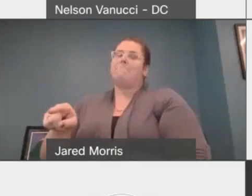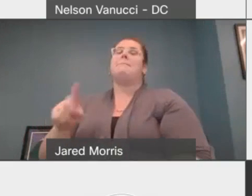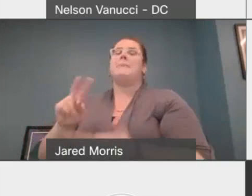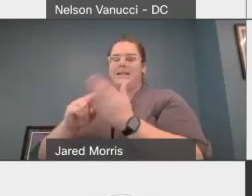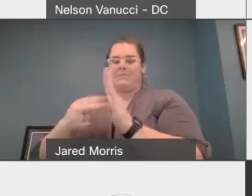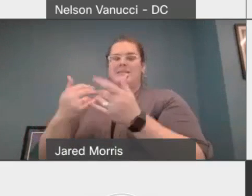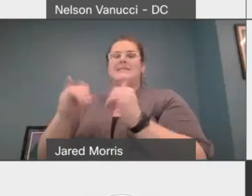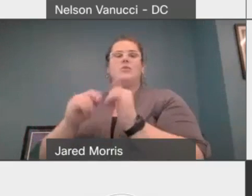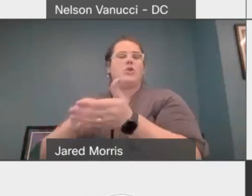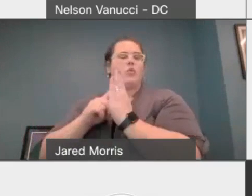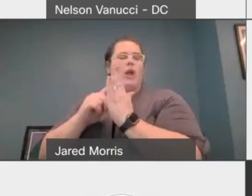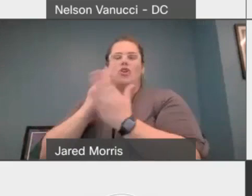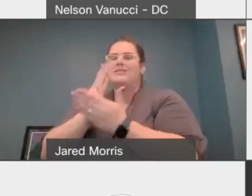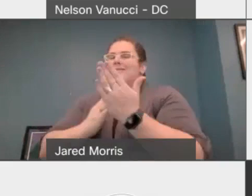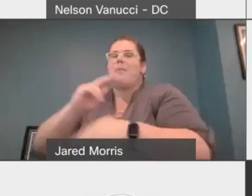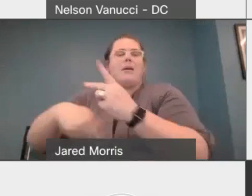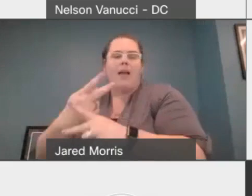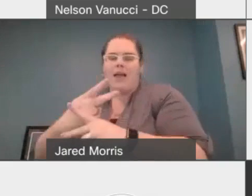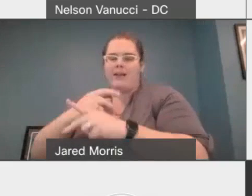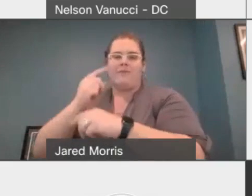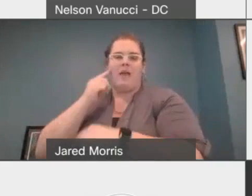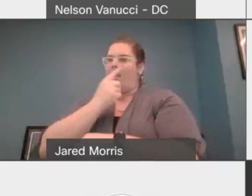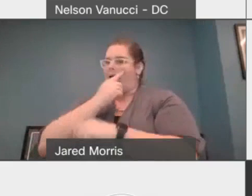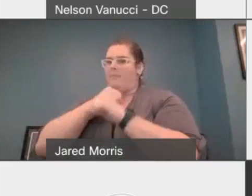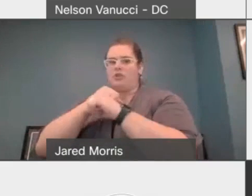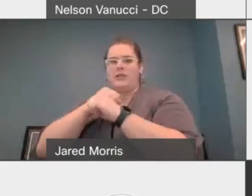shield or some sort of eye protection.